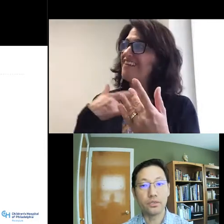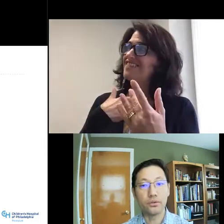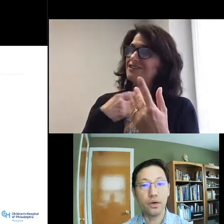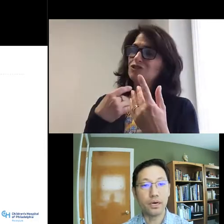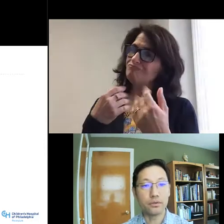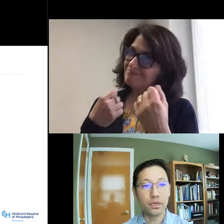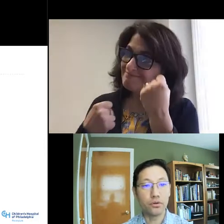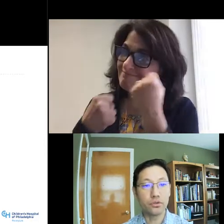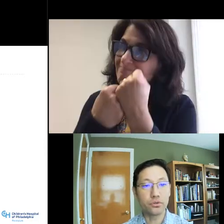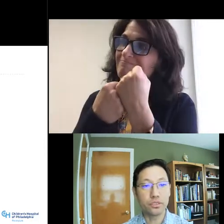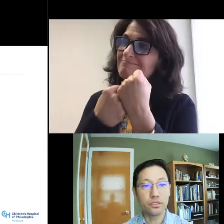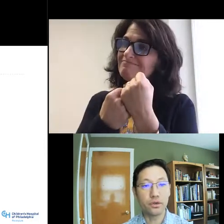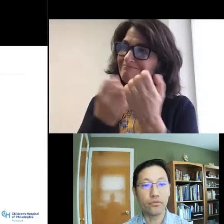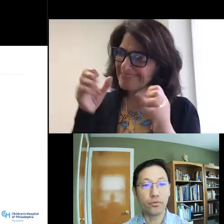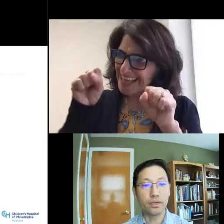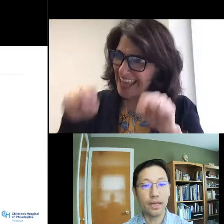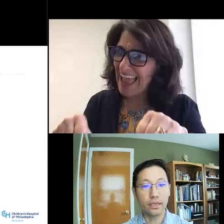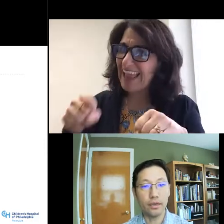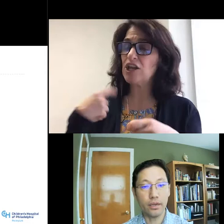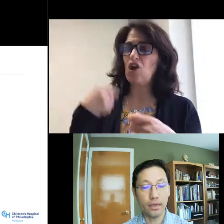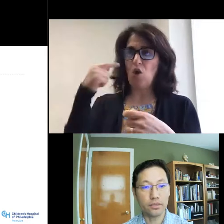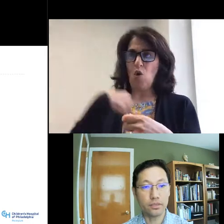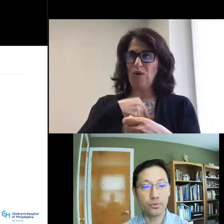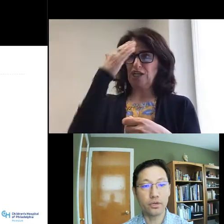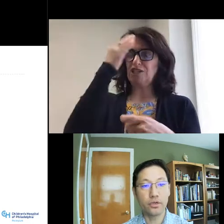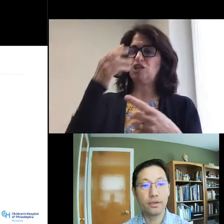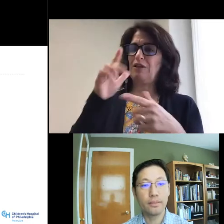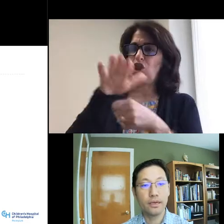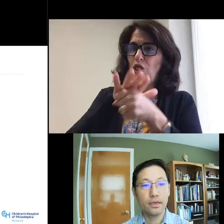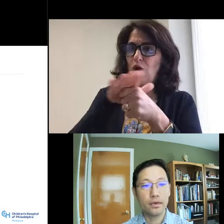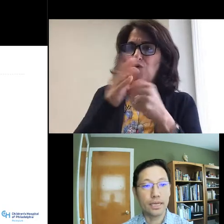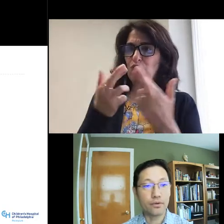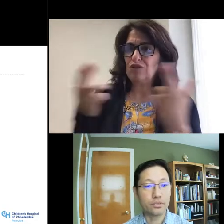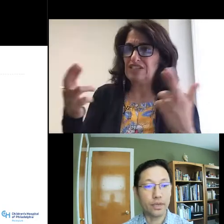need to know about the local resources for mental health care and other support.